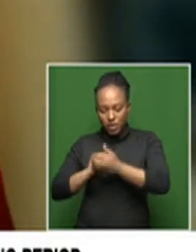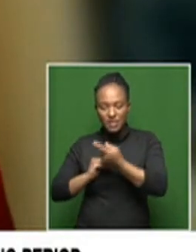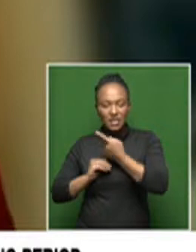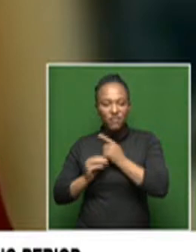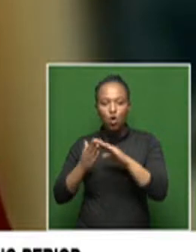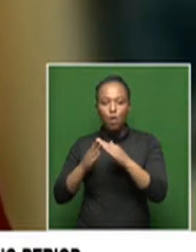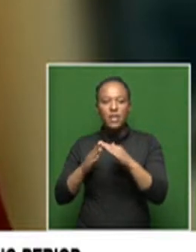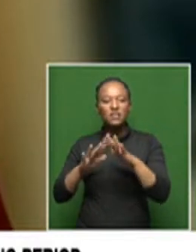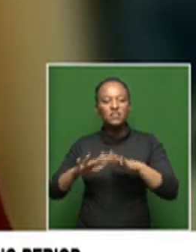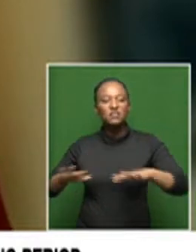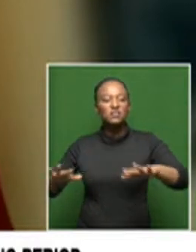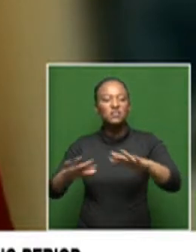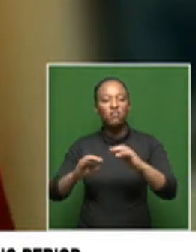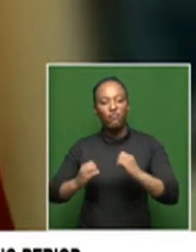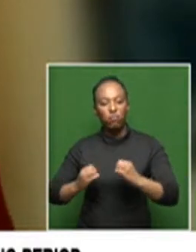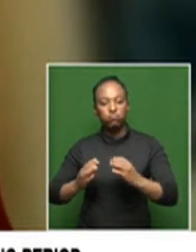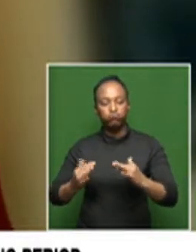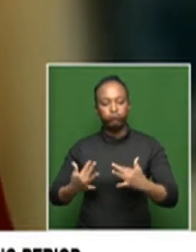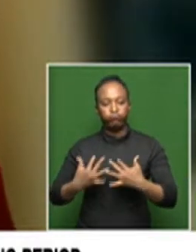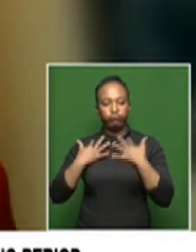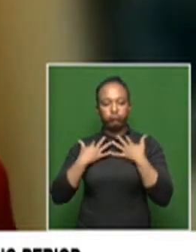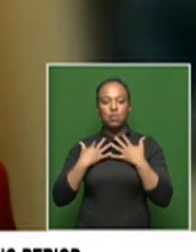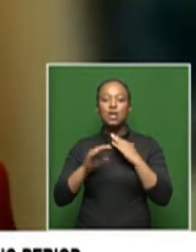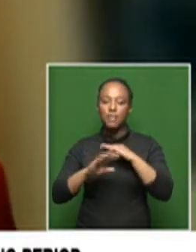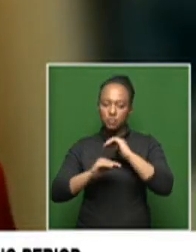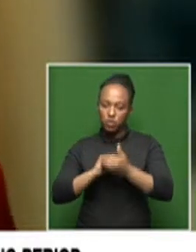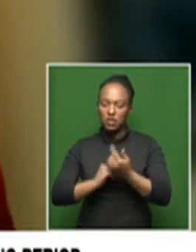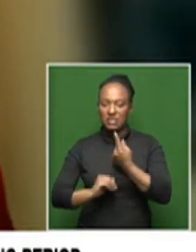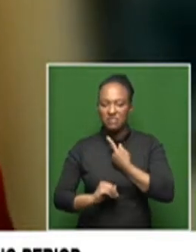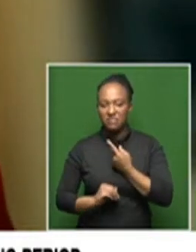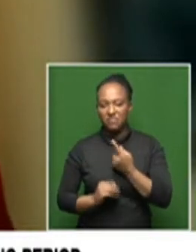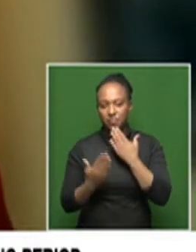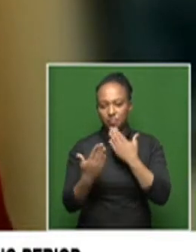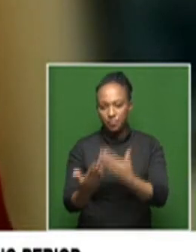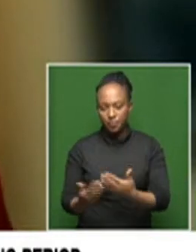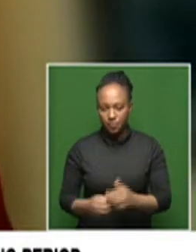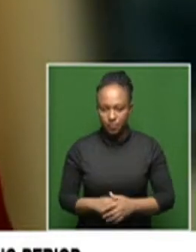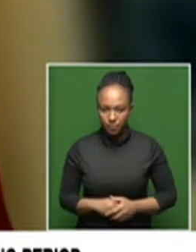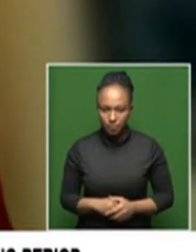community acquisition of SARS-CoV-2. Thanks.